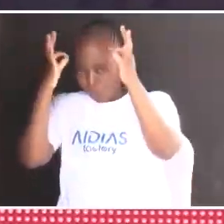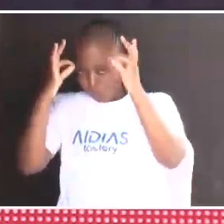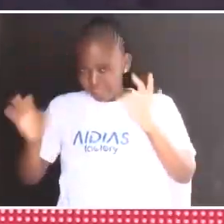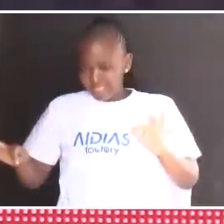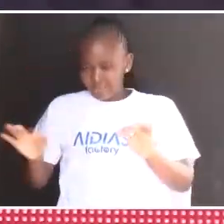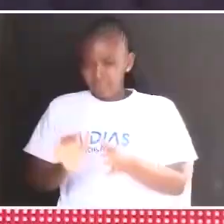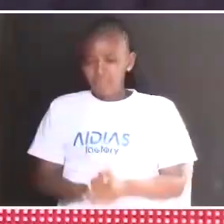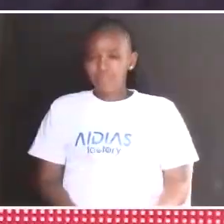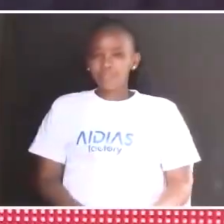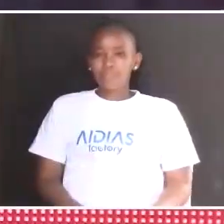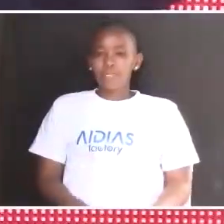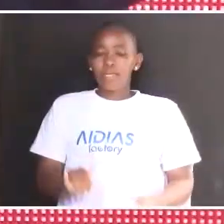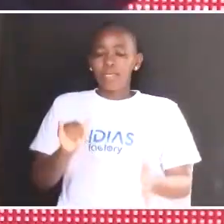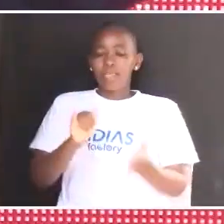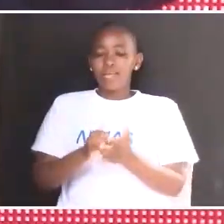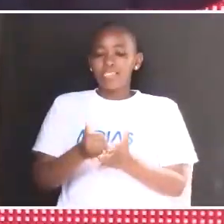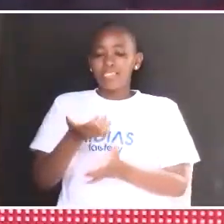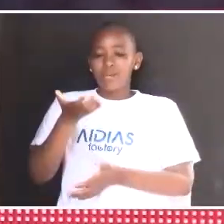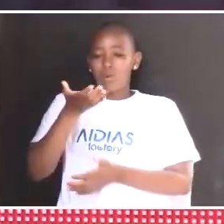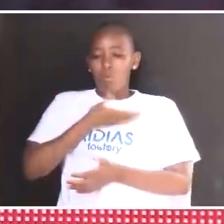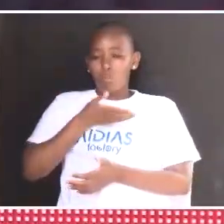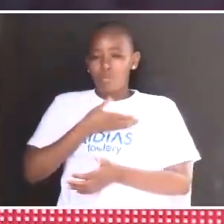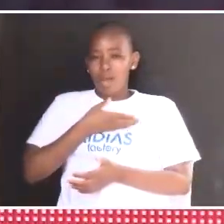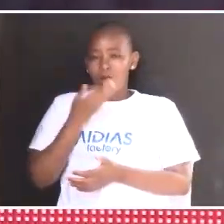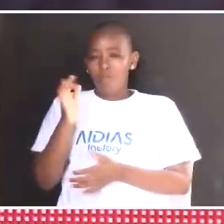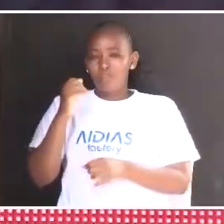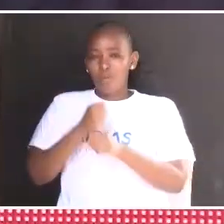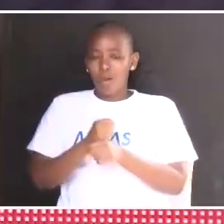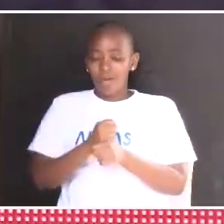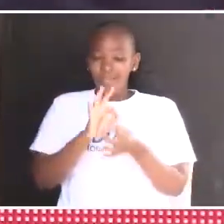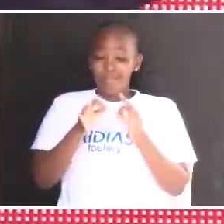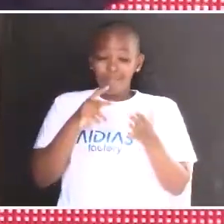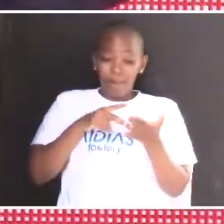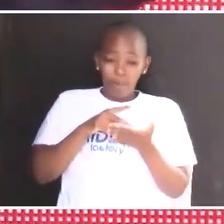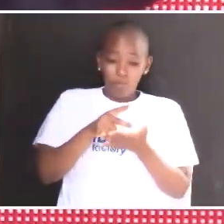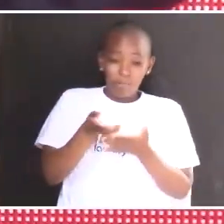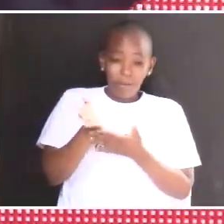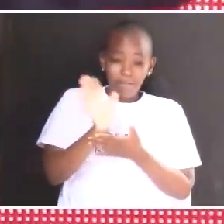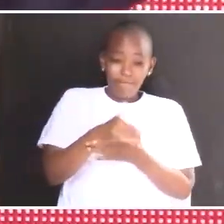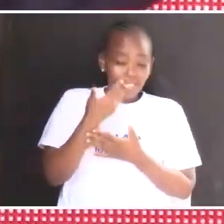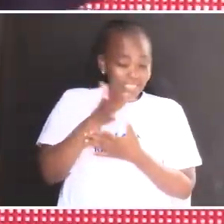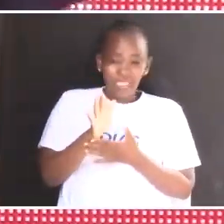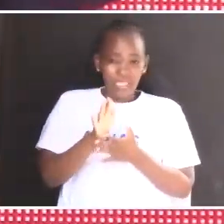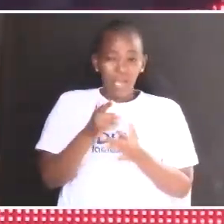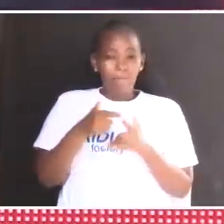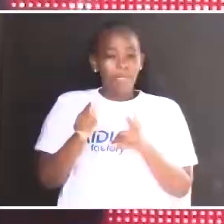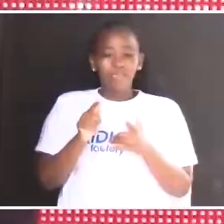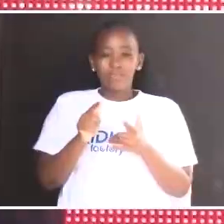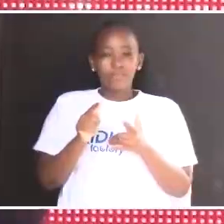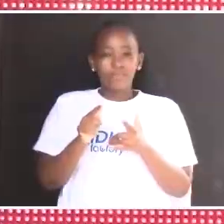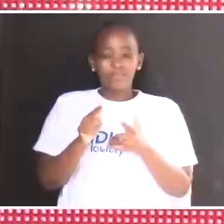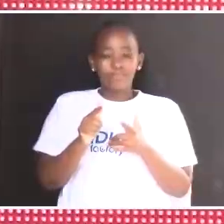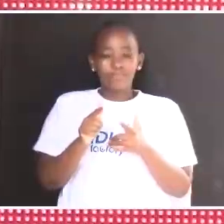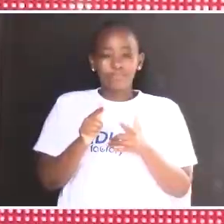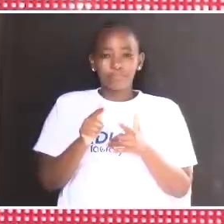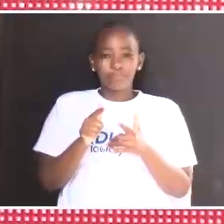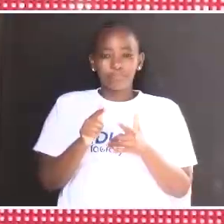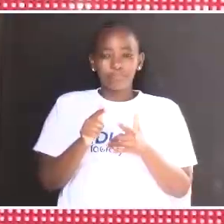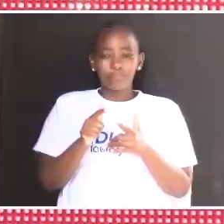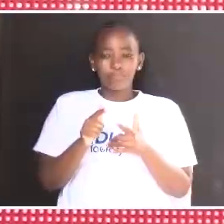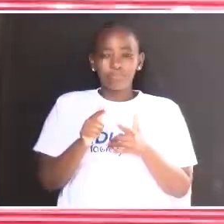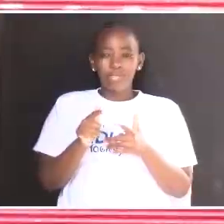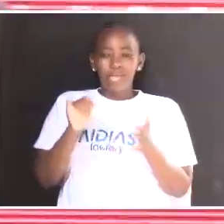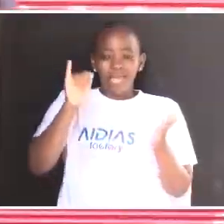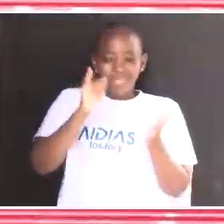harusi, huyo ndio mwenye hiyo kazi. Bora tu amekulipa, but that is subject to any